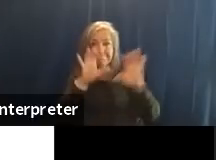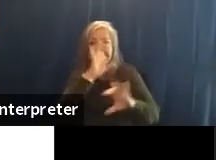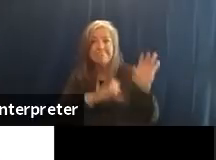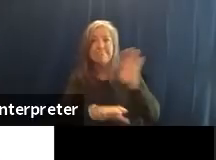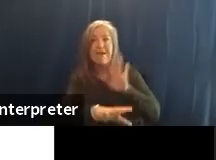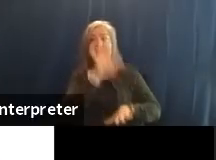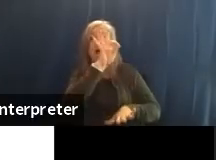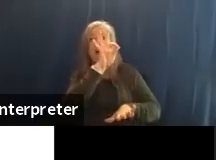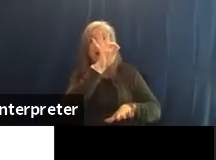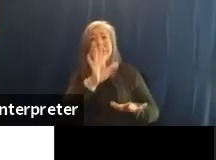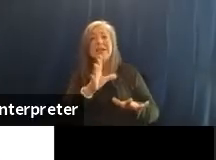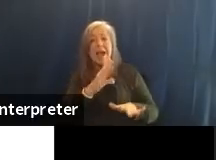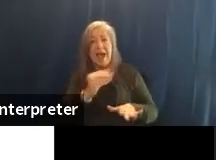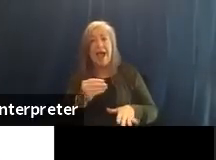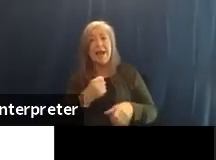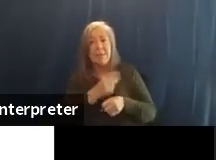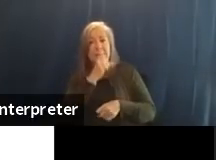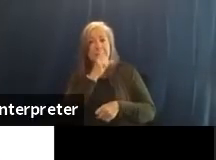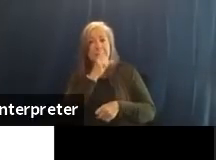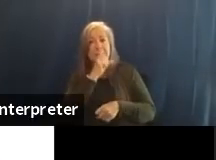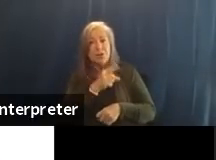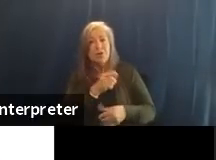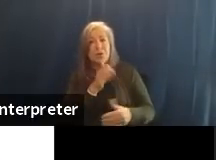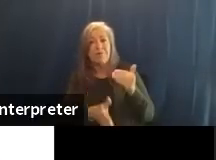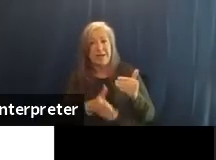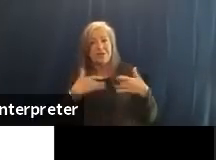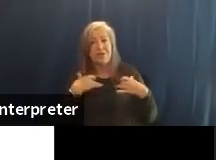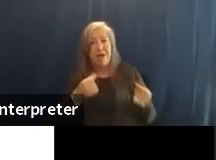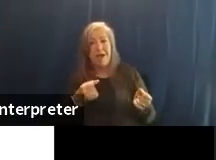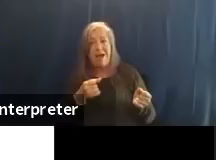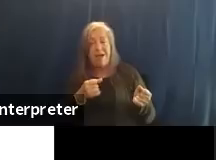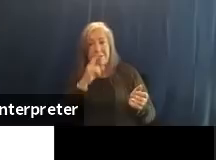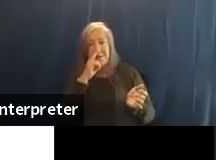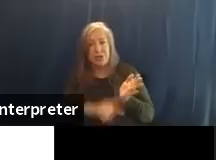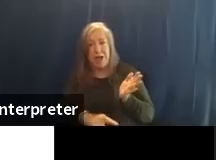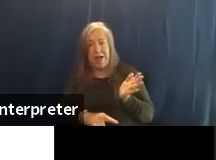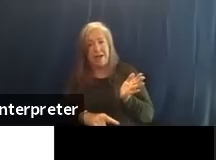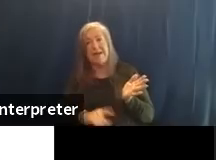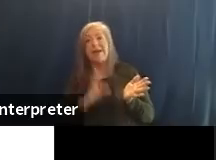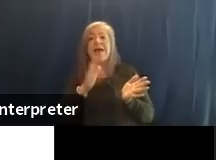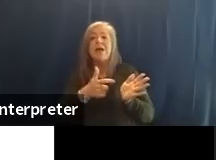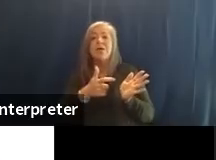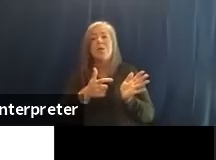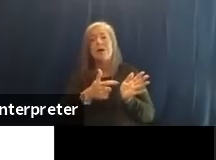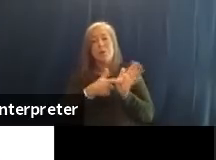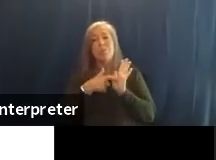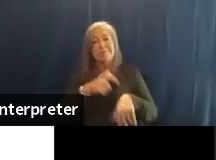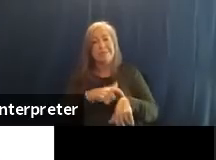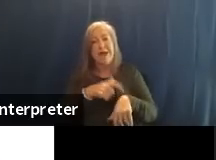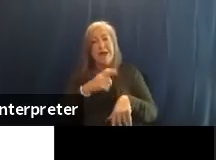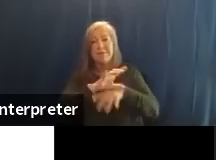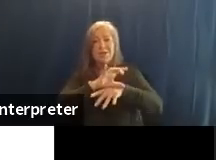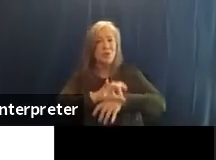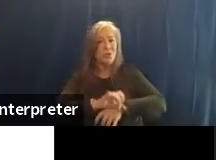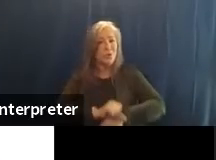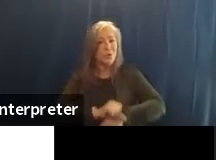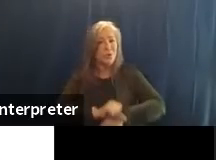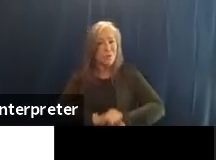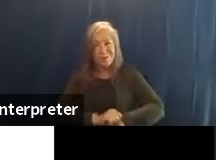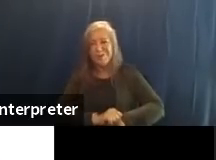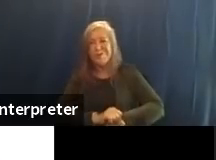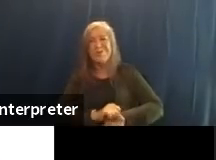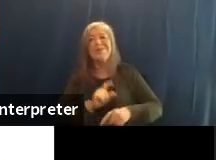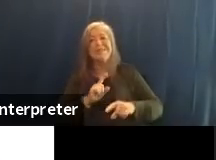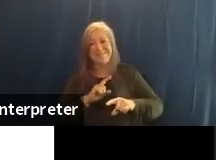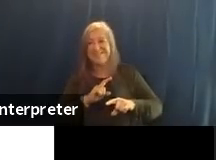that health check. And it's going to take some time for us to all get used to this, and certainly for families to get used to this. And so we're